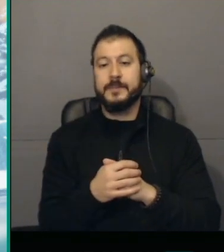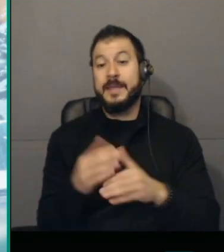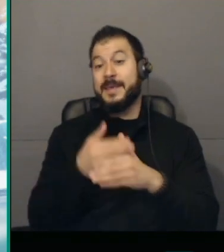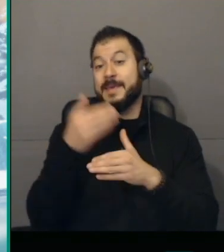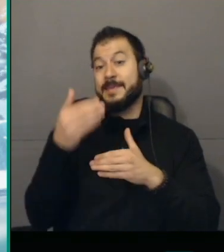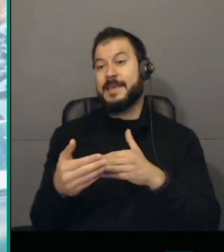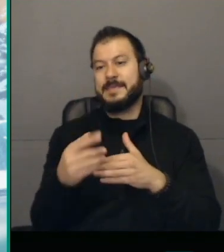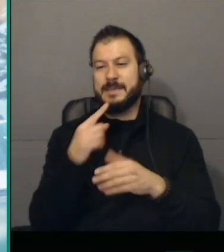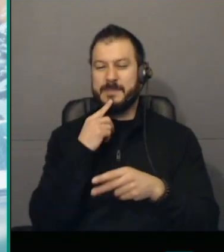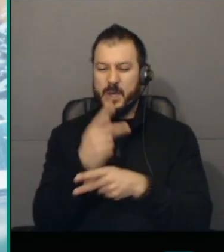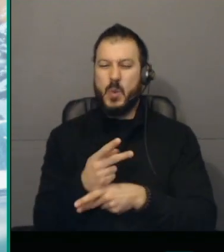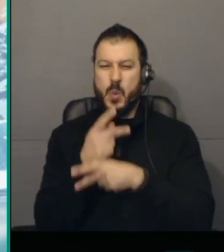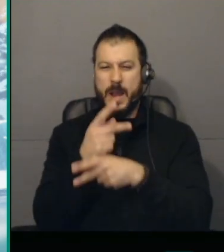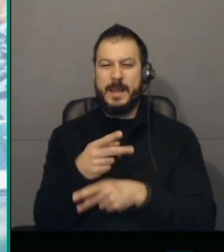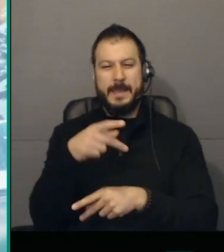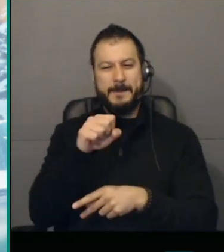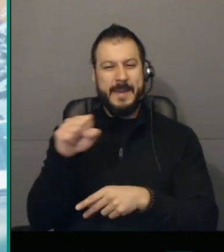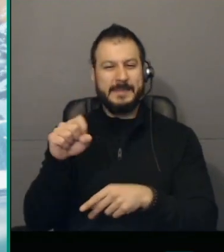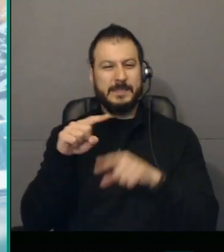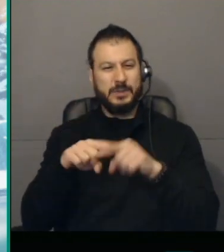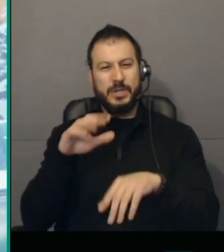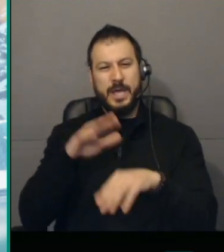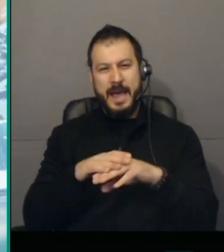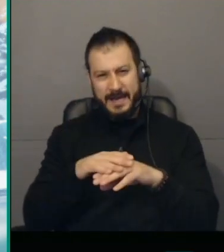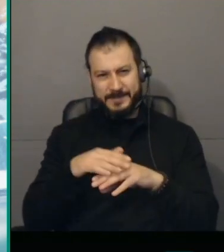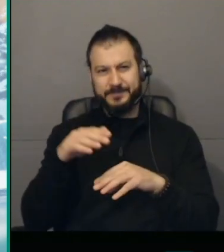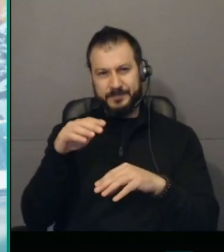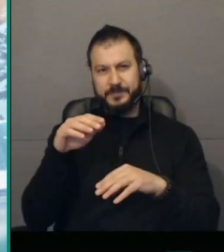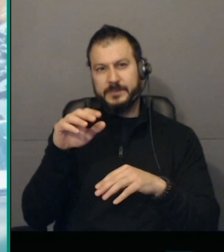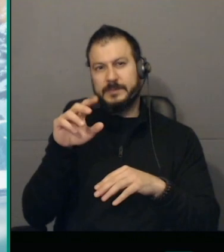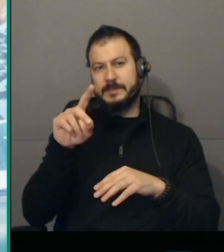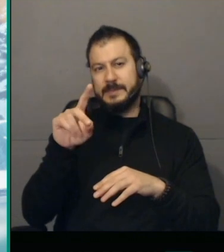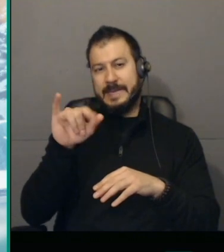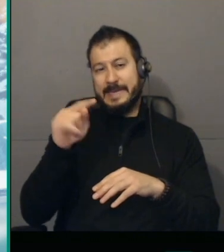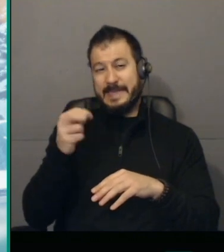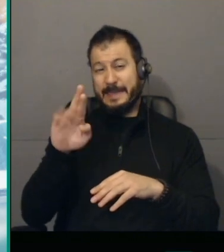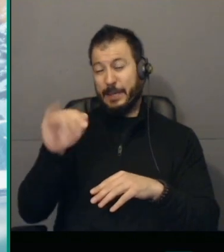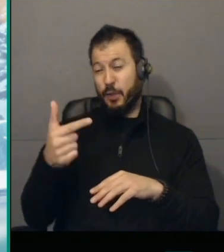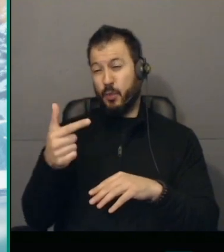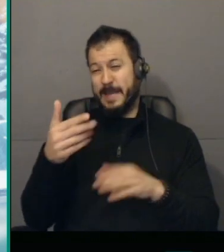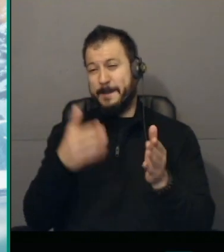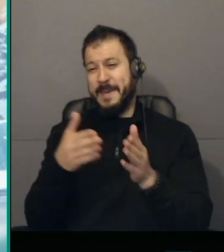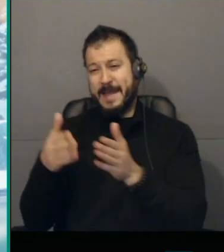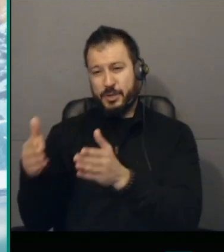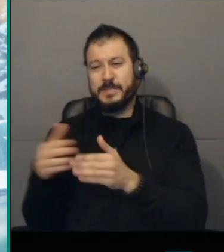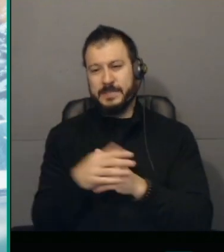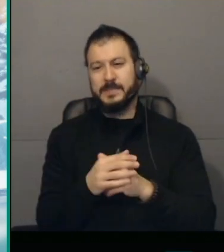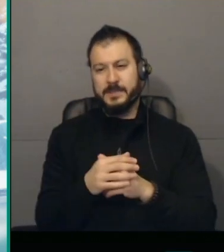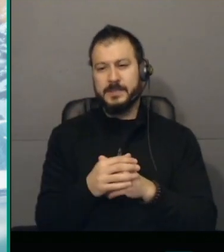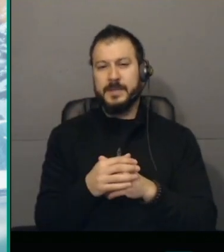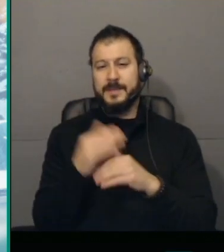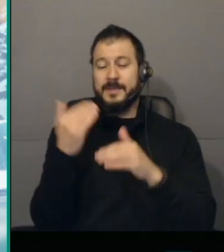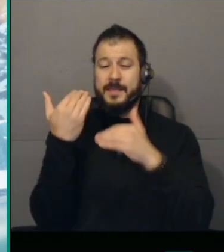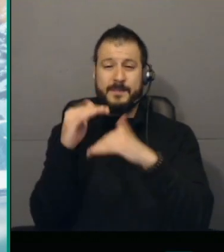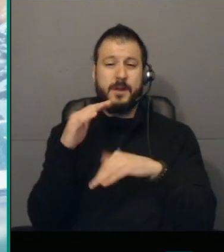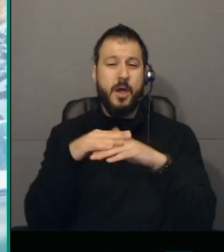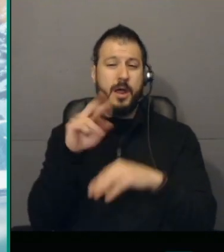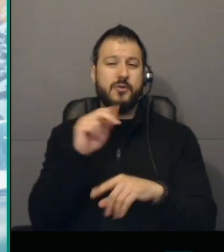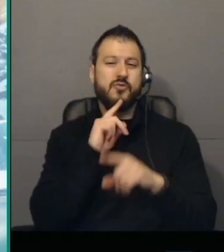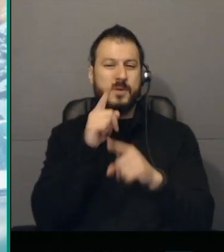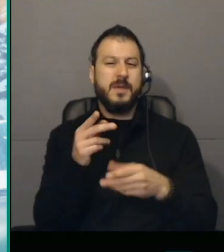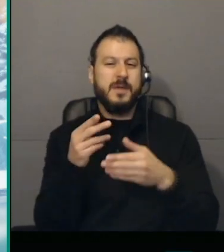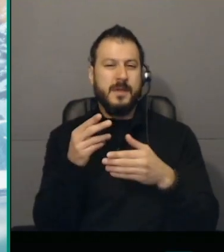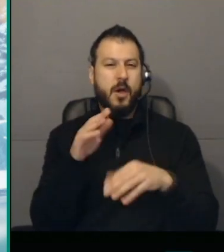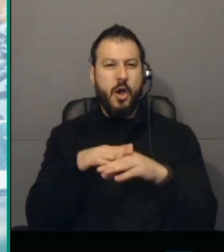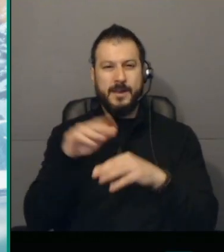The next is to be wary of passes that rely on dithering patterns between pixels. The SSR implementation in Unreal Engine